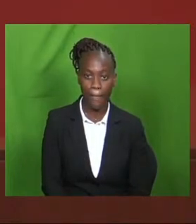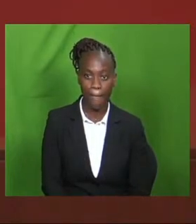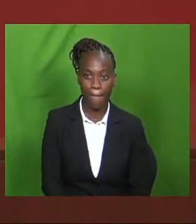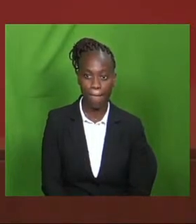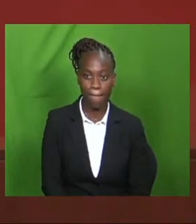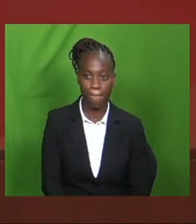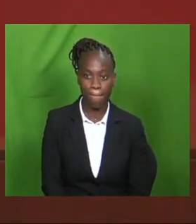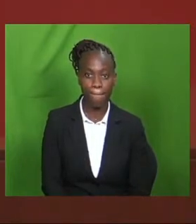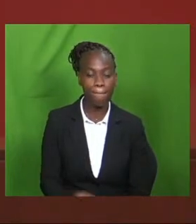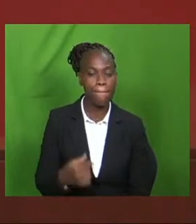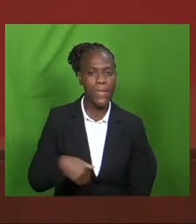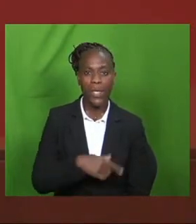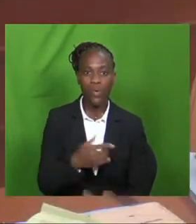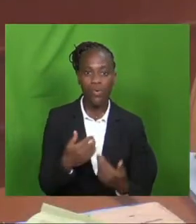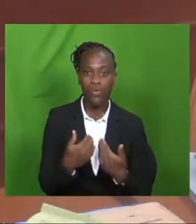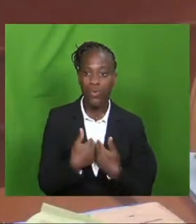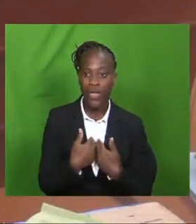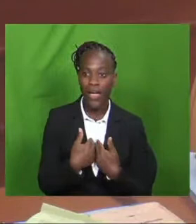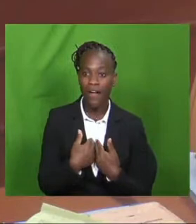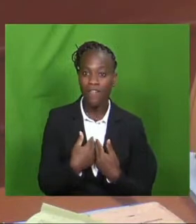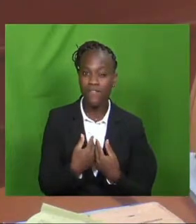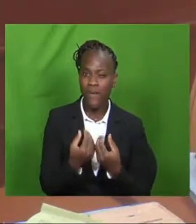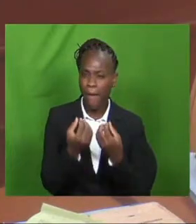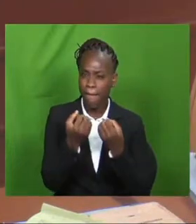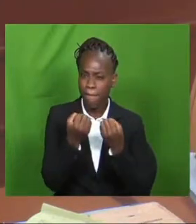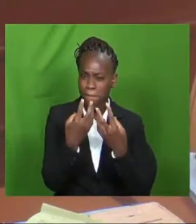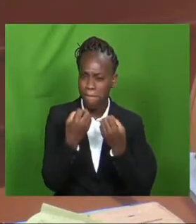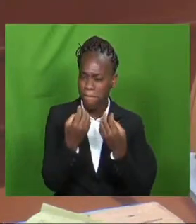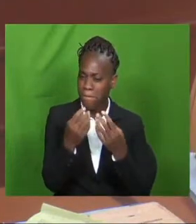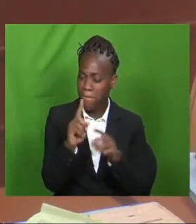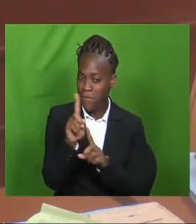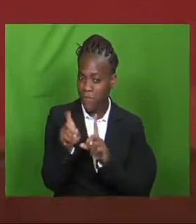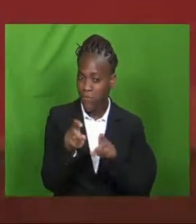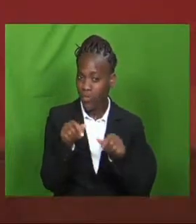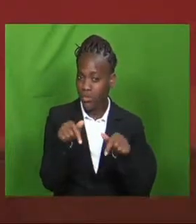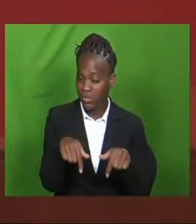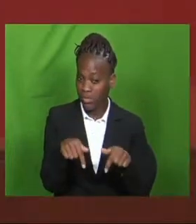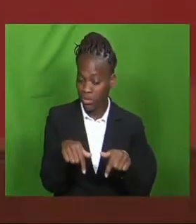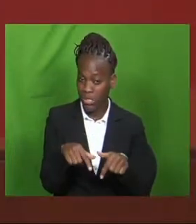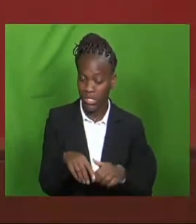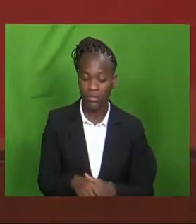We have a lot of questions today.